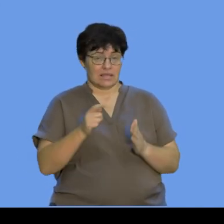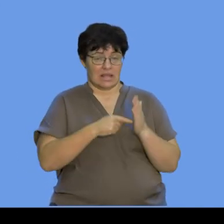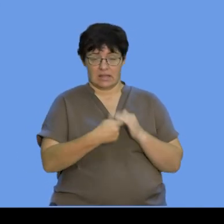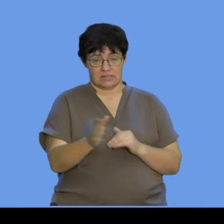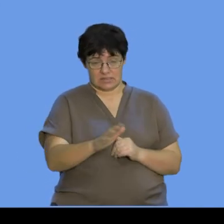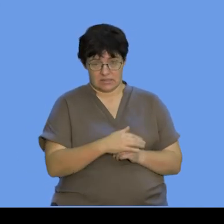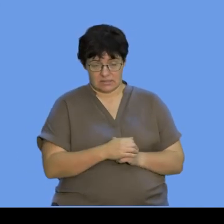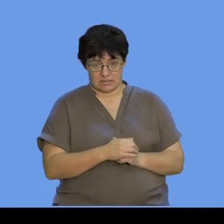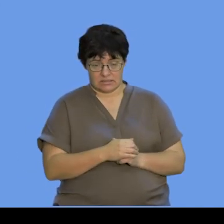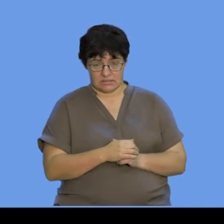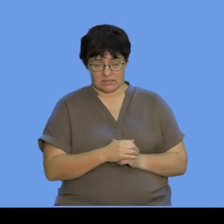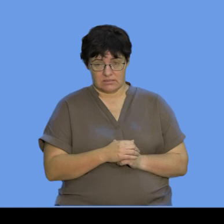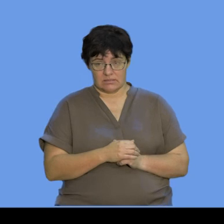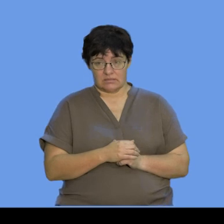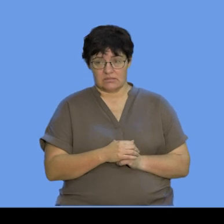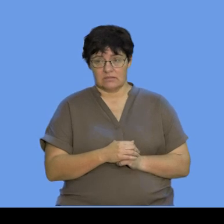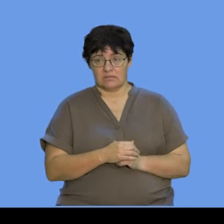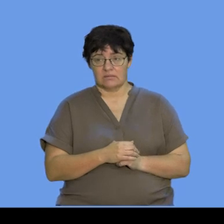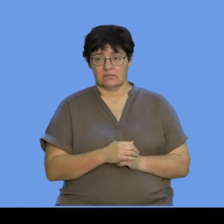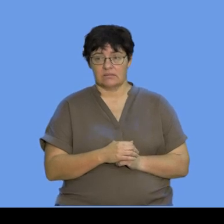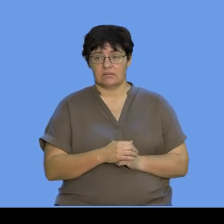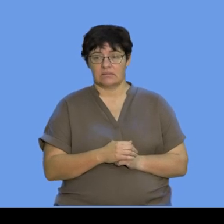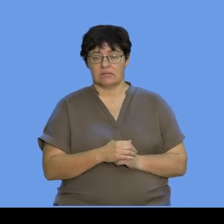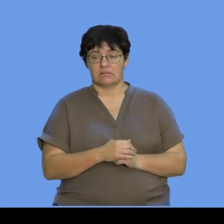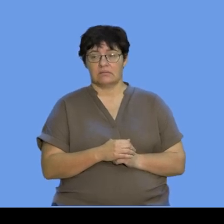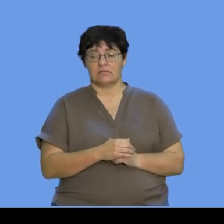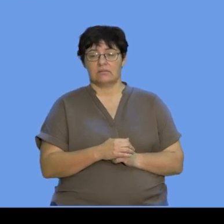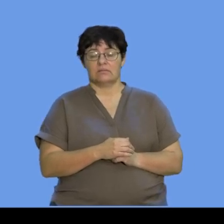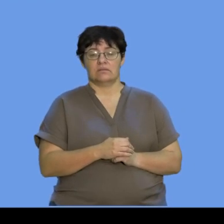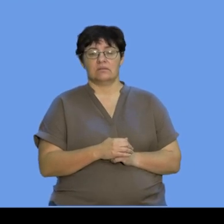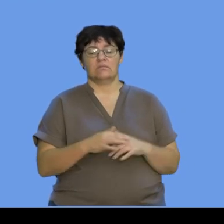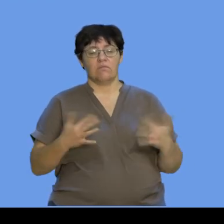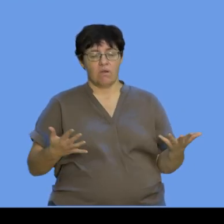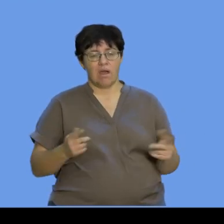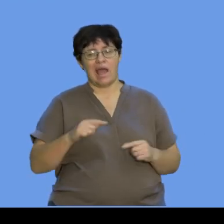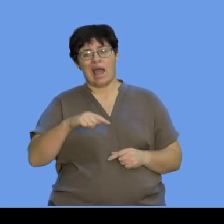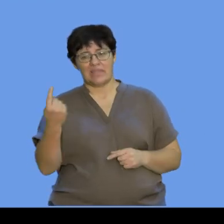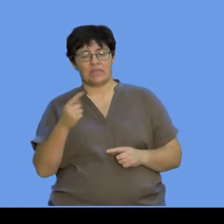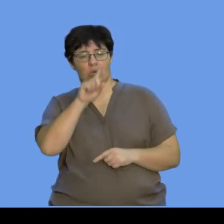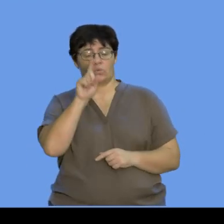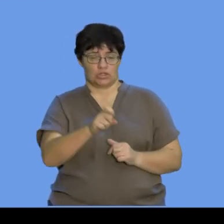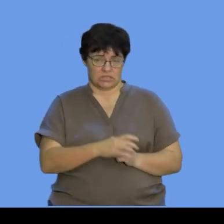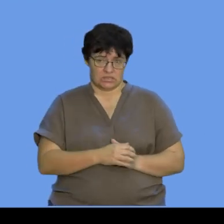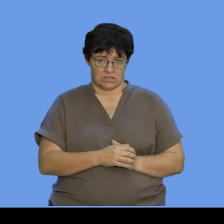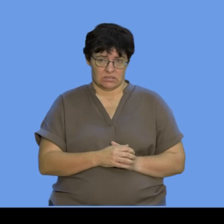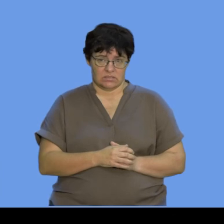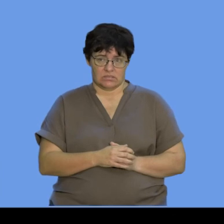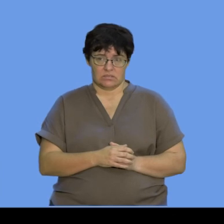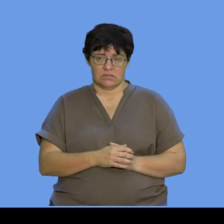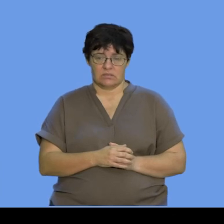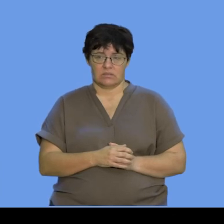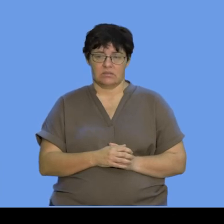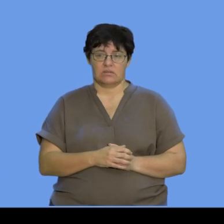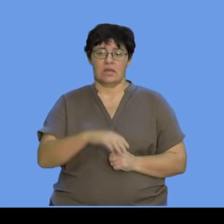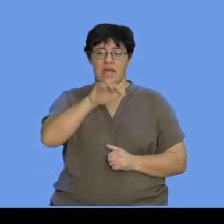your calculator to get this in decimal form. All right, so another question now that